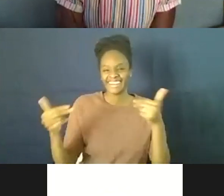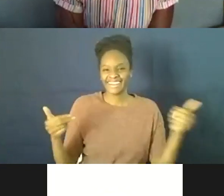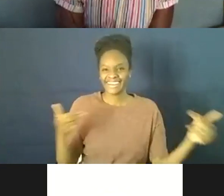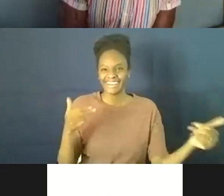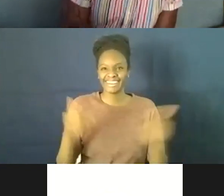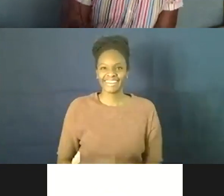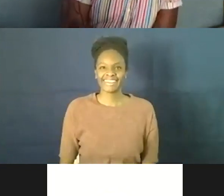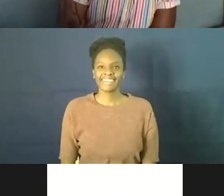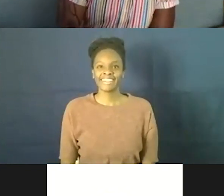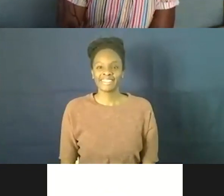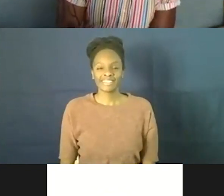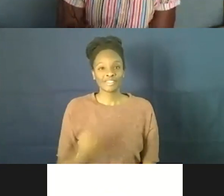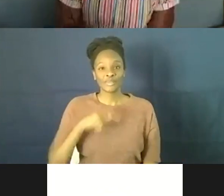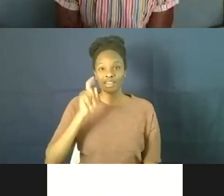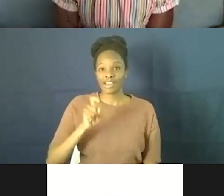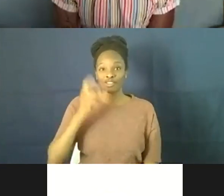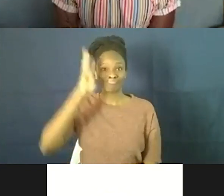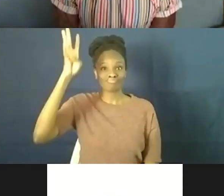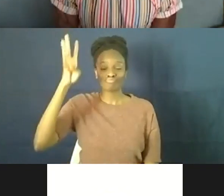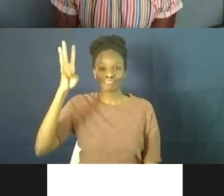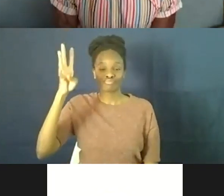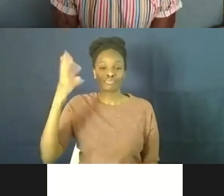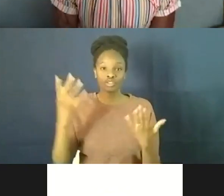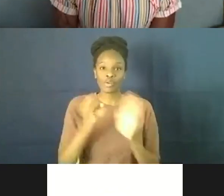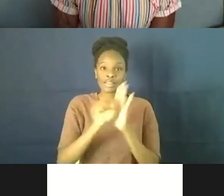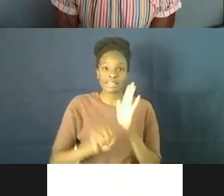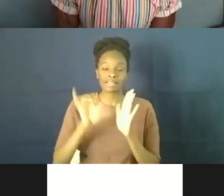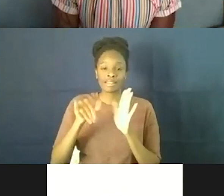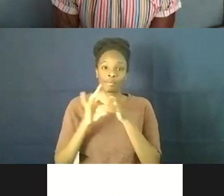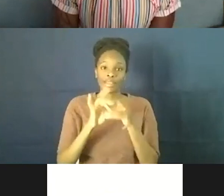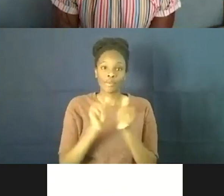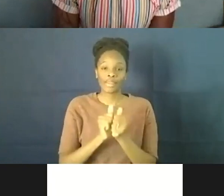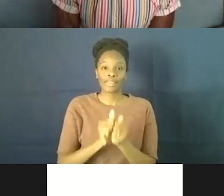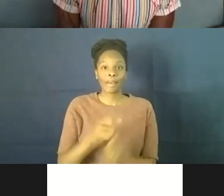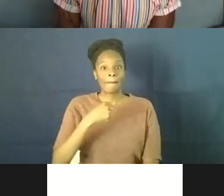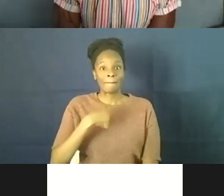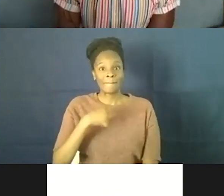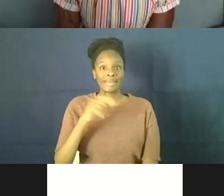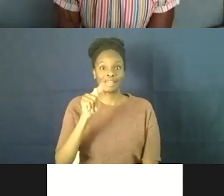Yeah. To come up with a season that dealt with me too. Yes. Yeah. Hotel room with